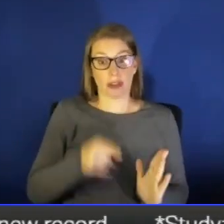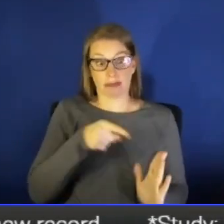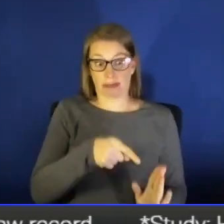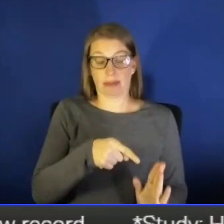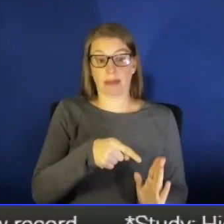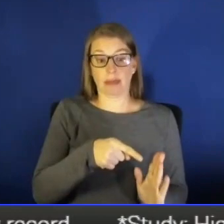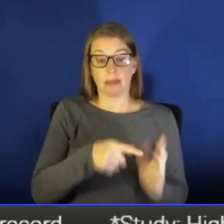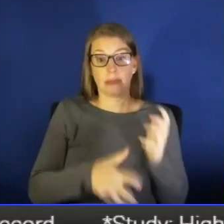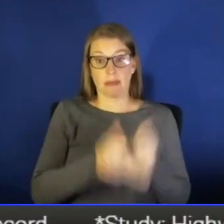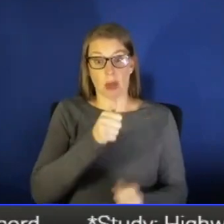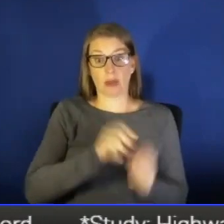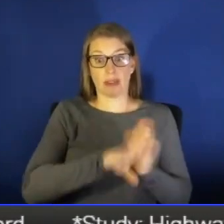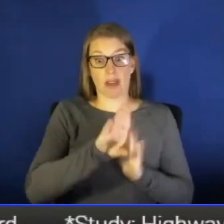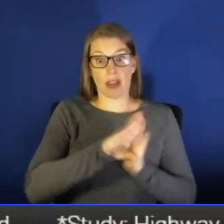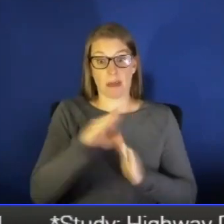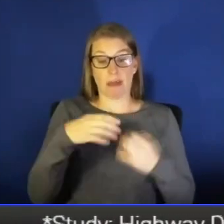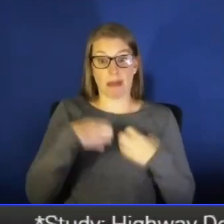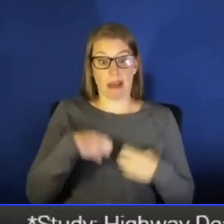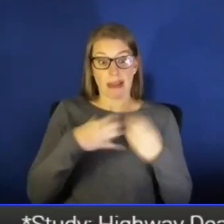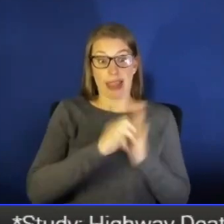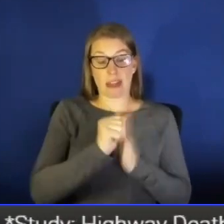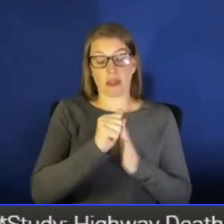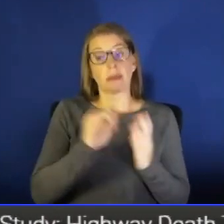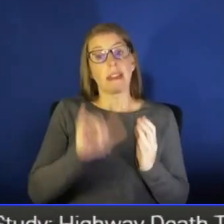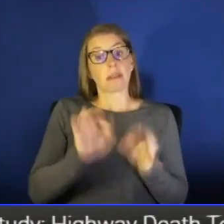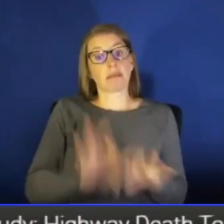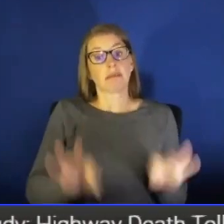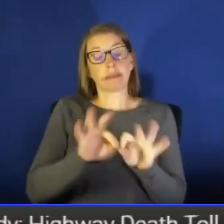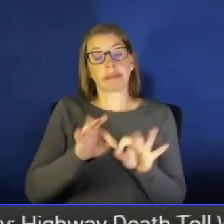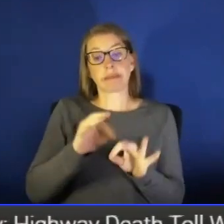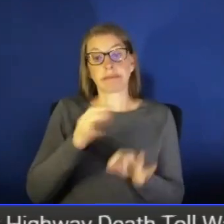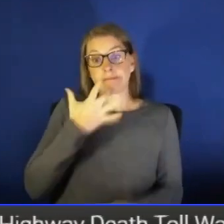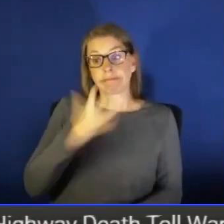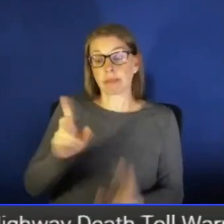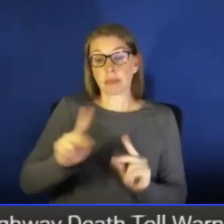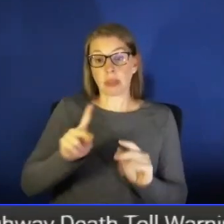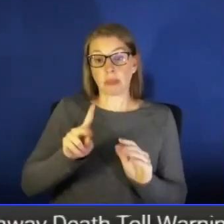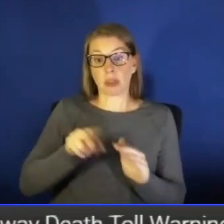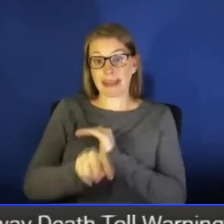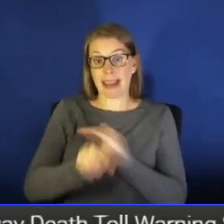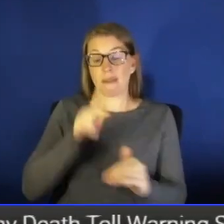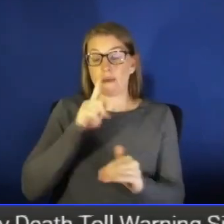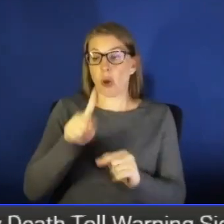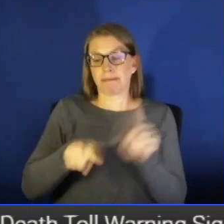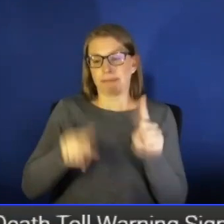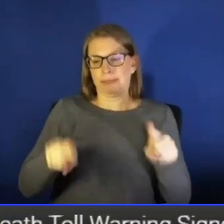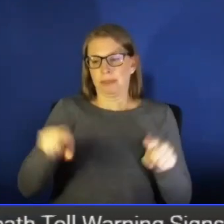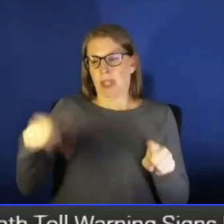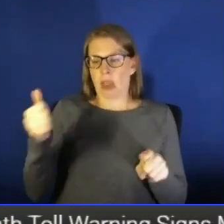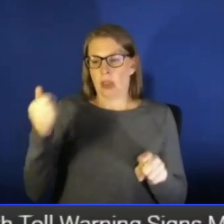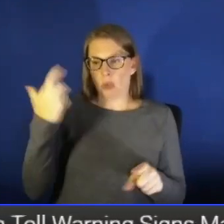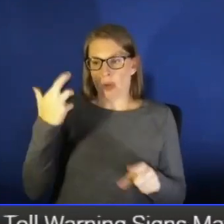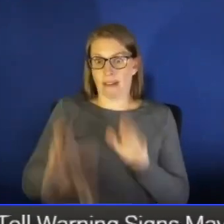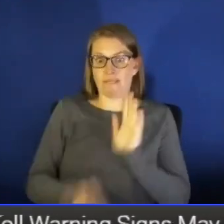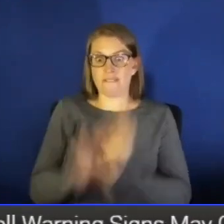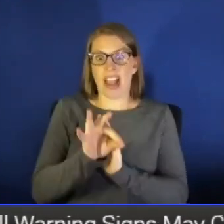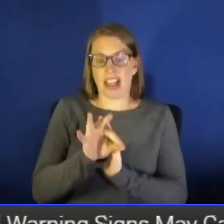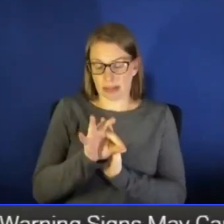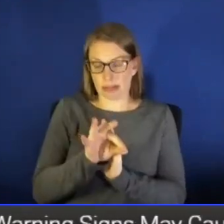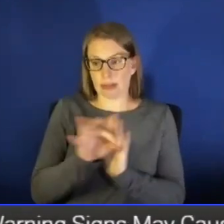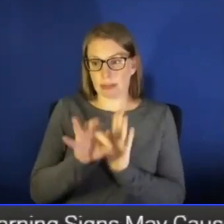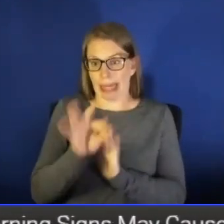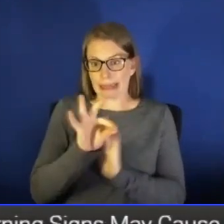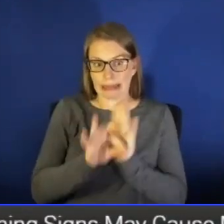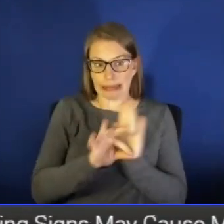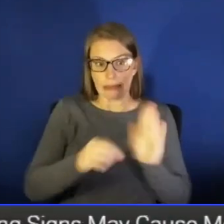So that's very important. Yeah. So unfortunately, people get scans for various other reasons, and you find spots. So that's